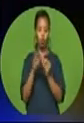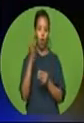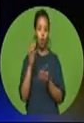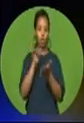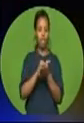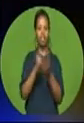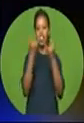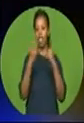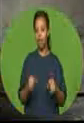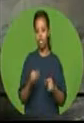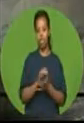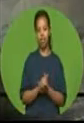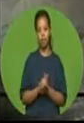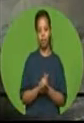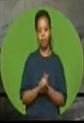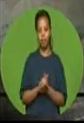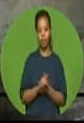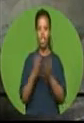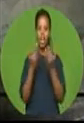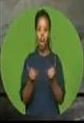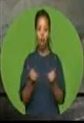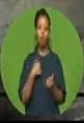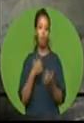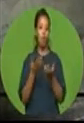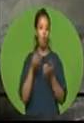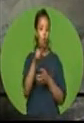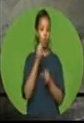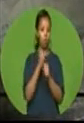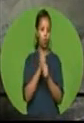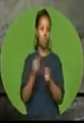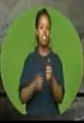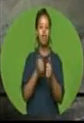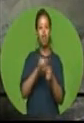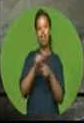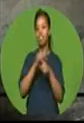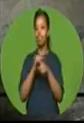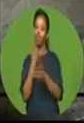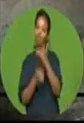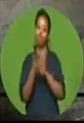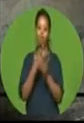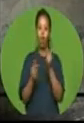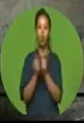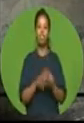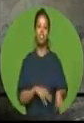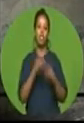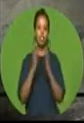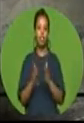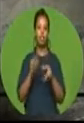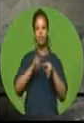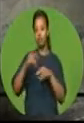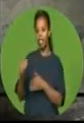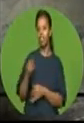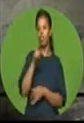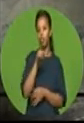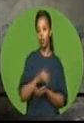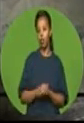of that division. Now I want you to do the following exercise by discussing with the student